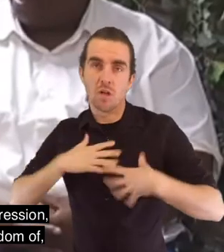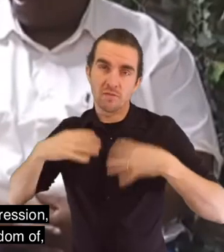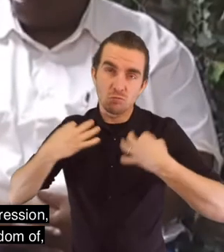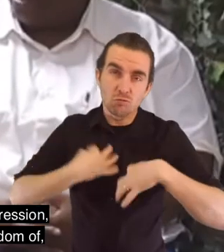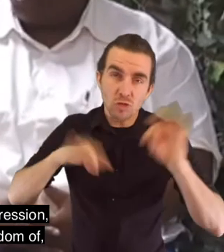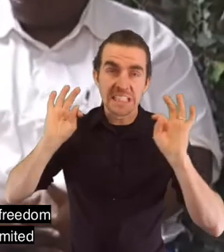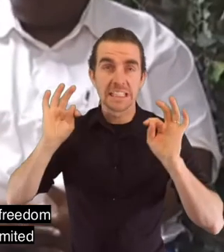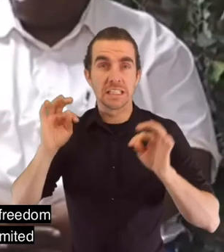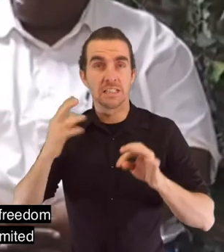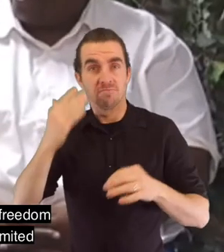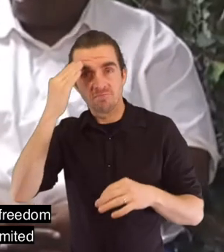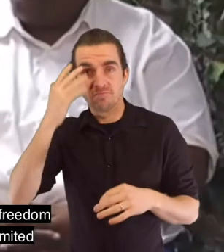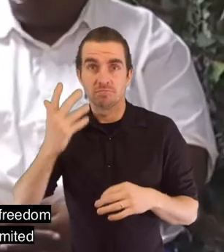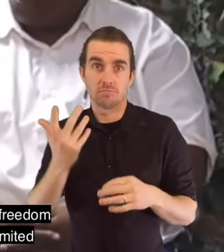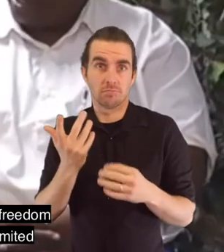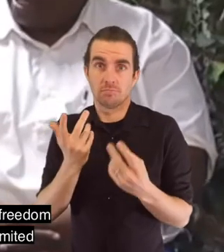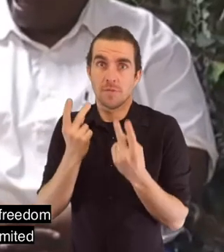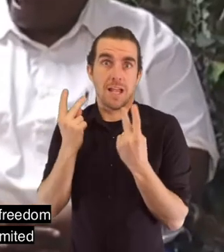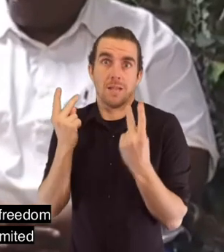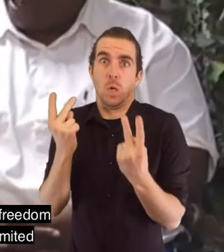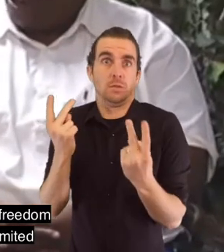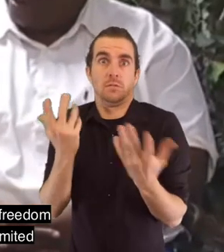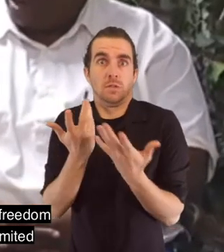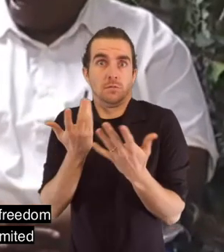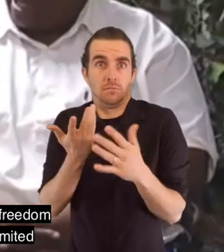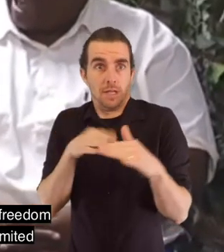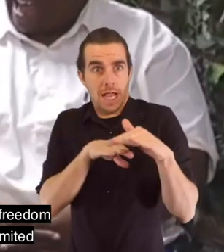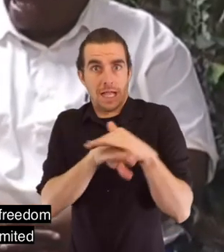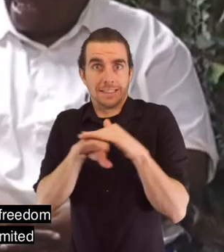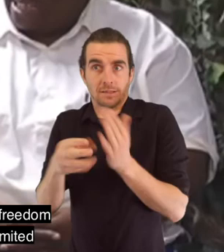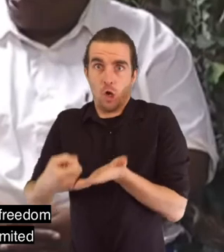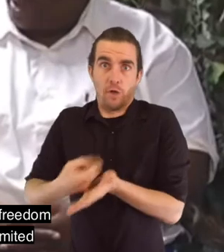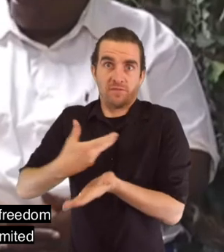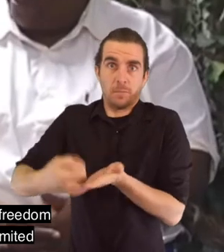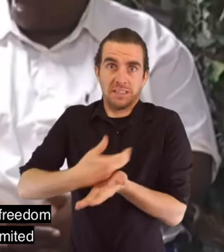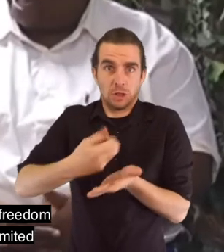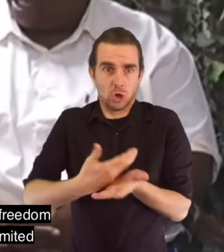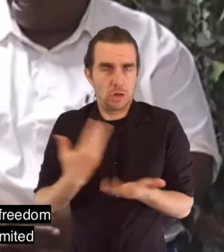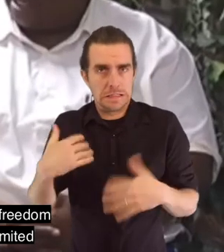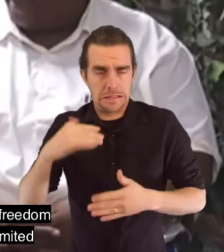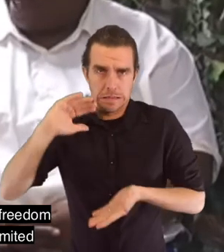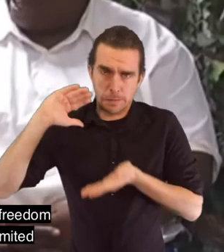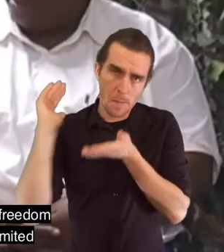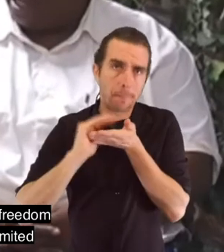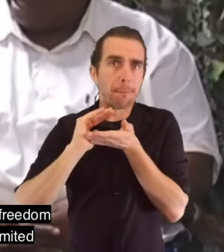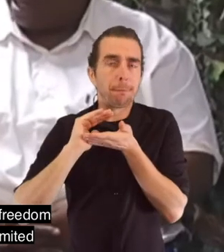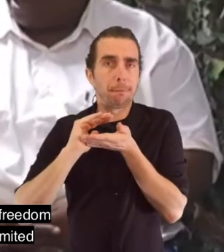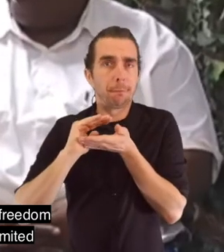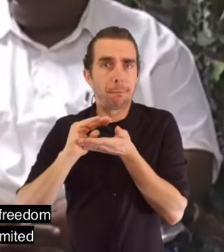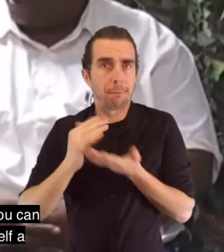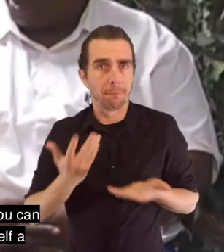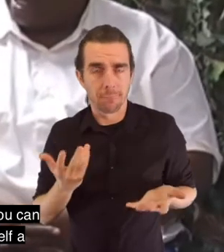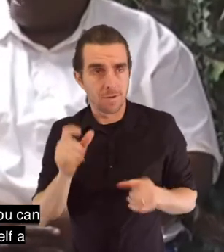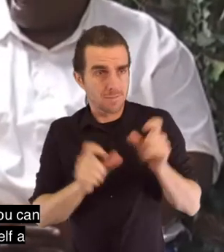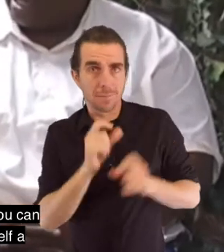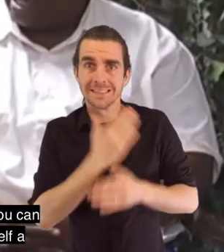of, even the right, the most important freedom, access to information is very limited for